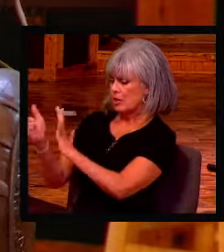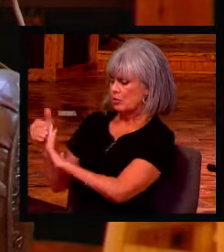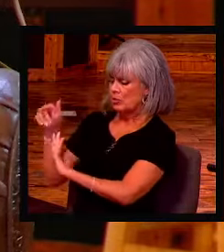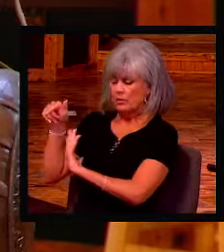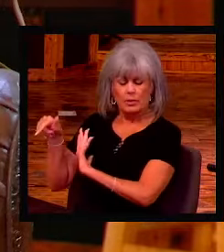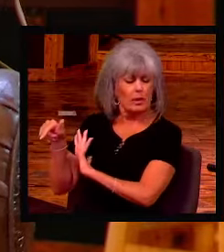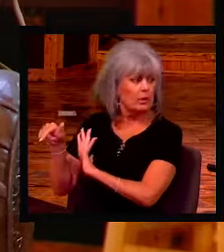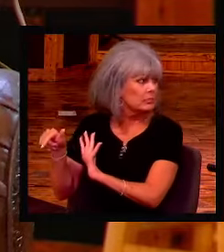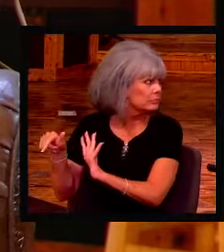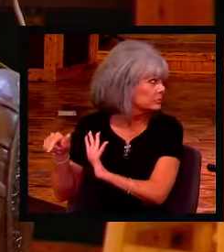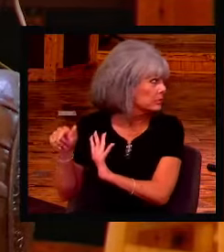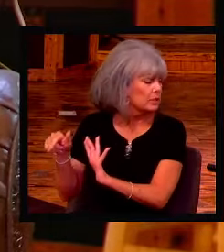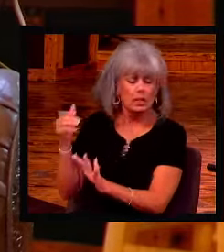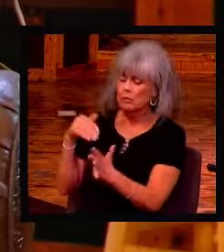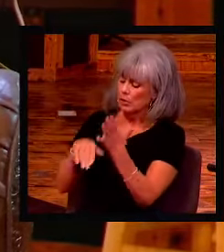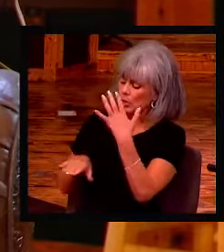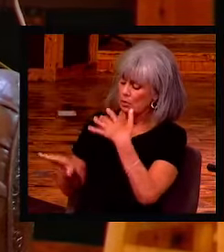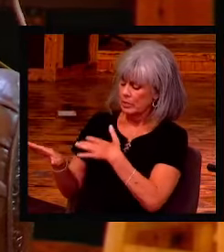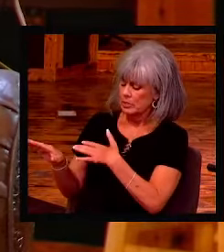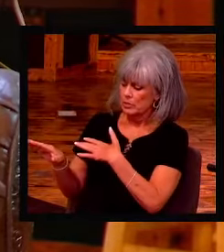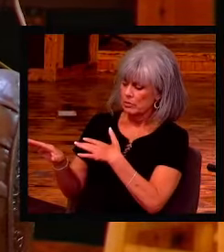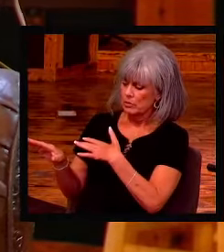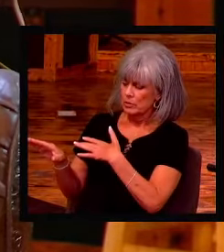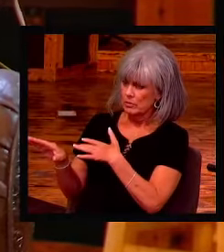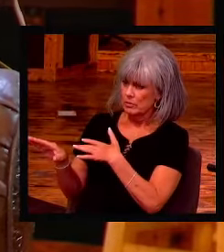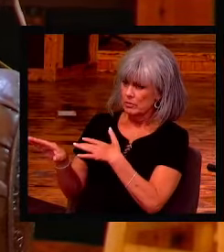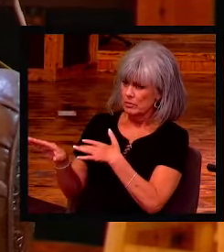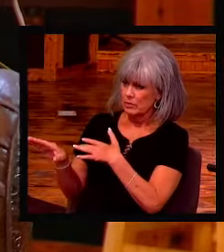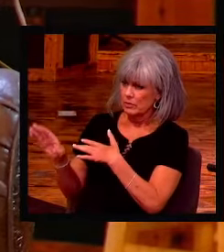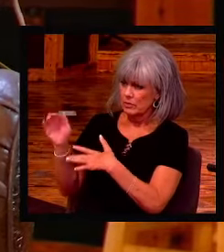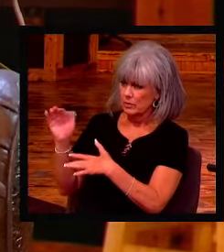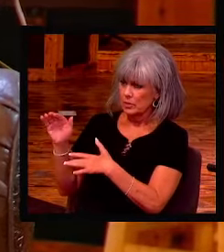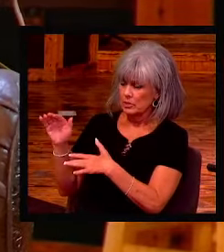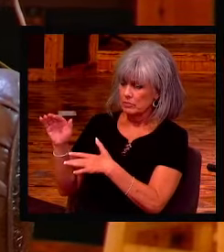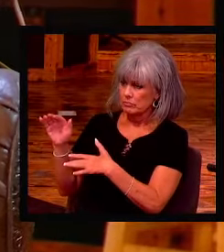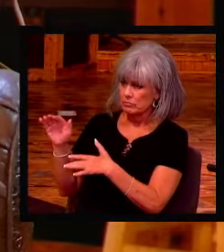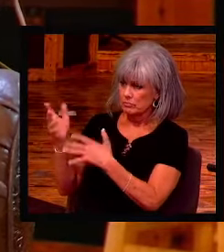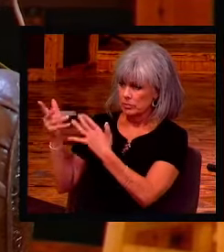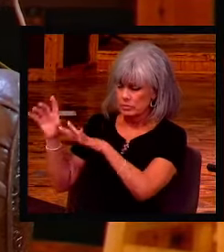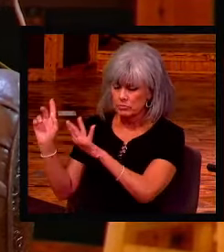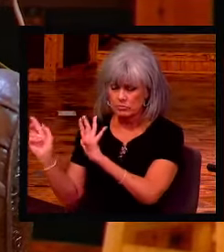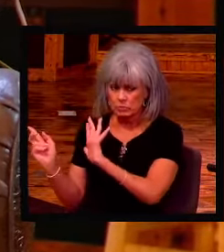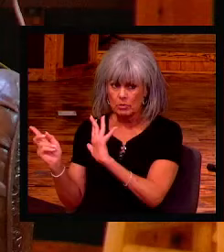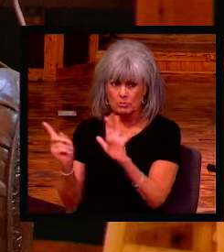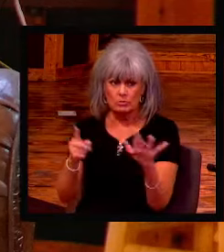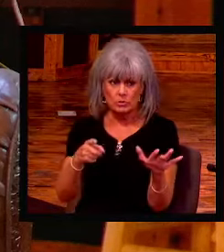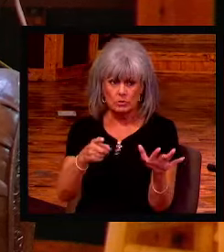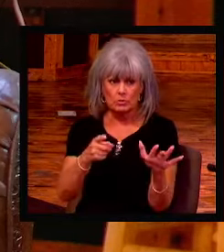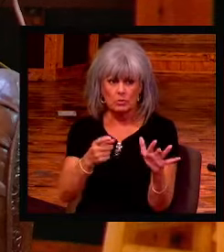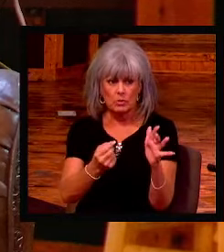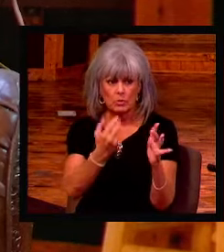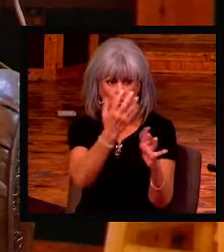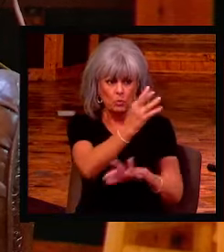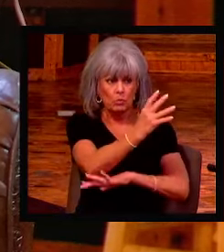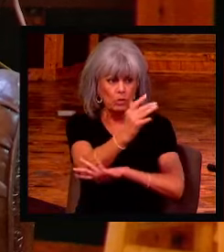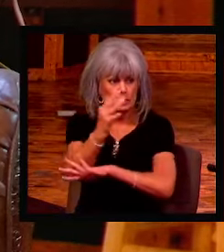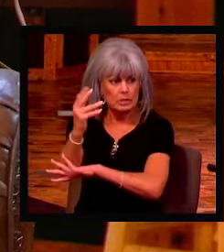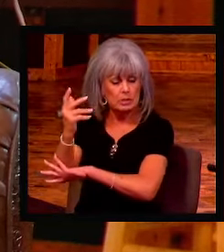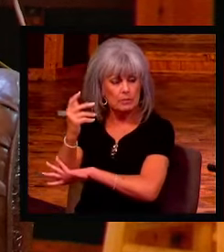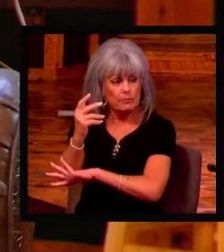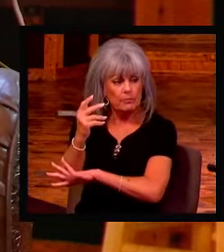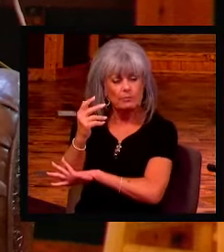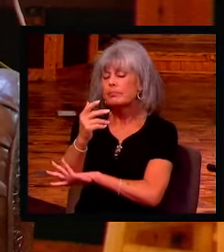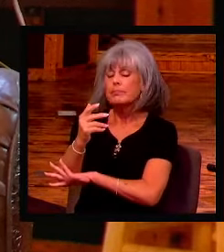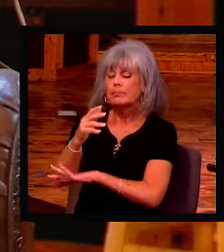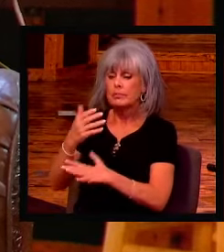go into the village and impregnate women and then go back to the woods. Children would be born, they would be raised